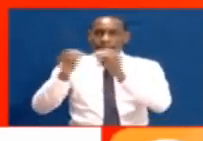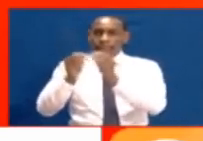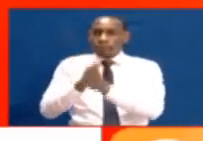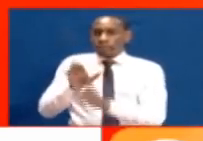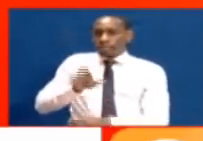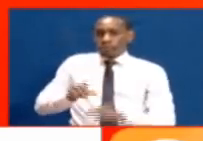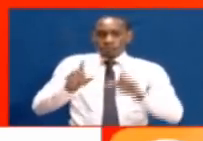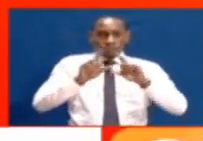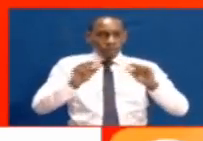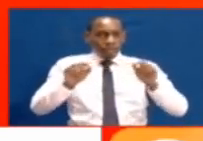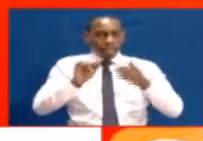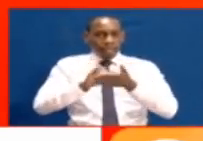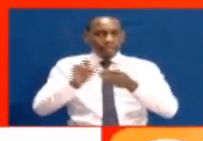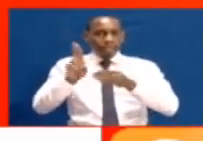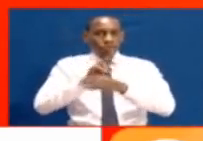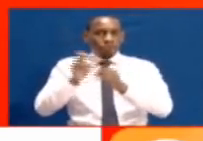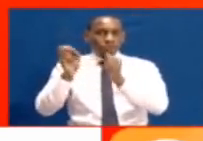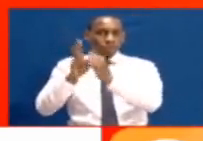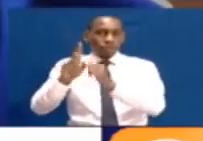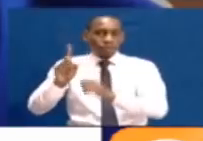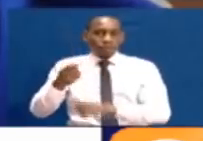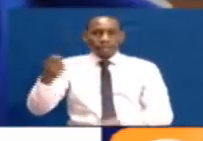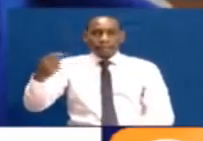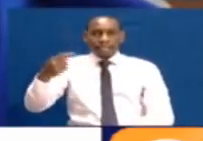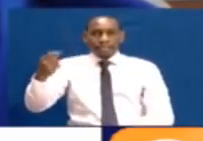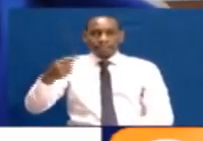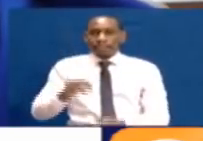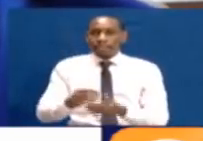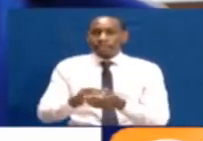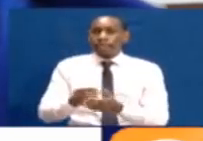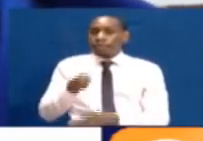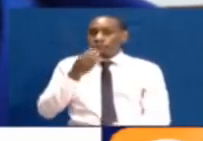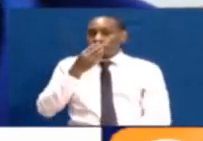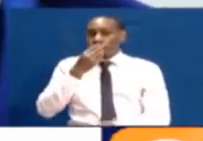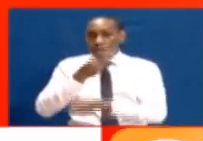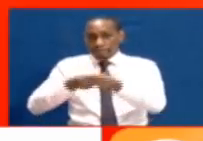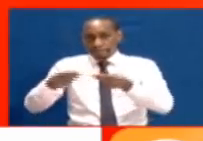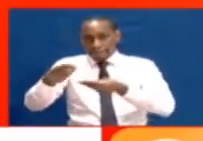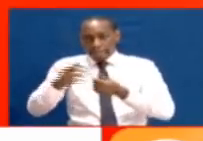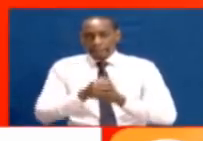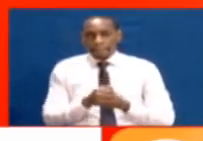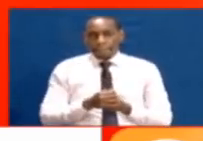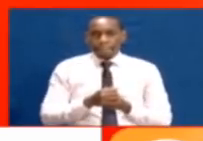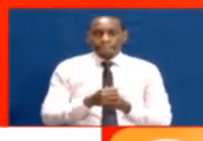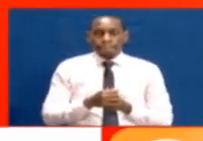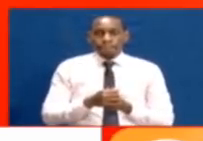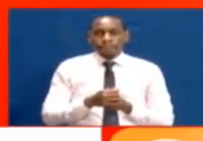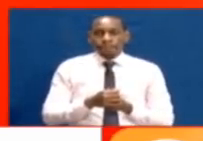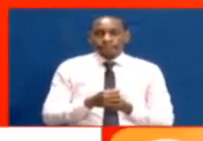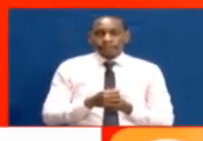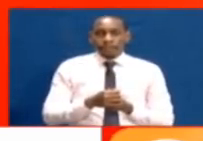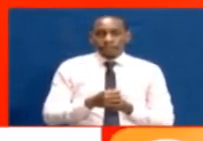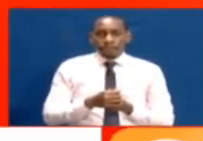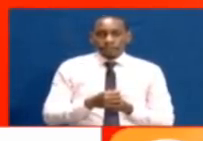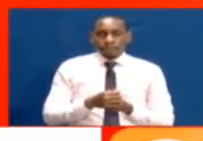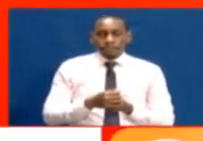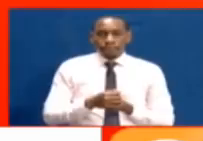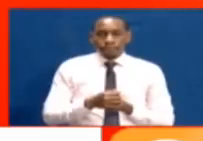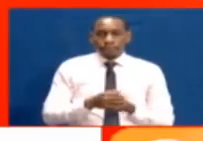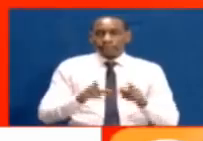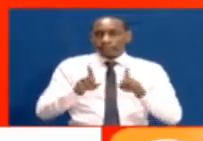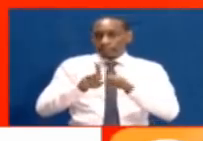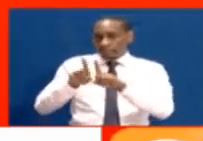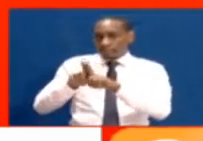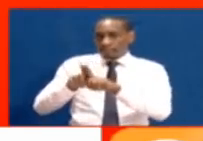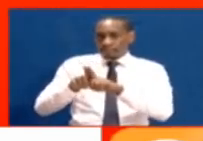said, I spend 12,000 a month on food. And, you know, to make up the difference, because of course she